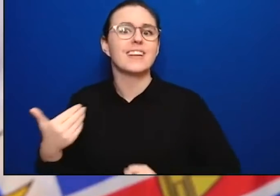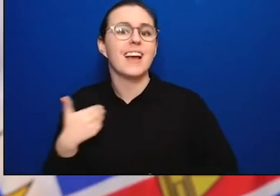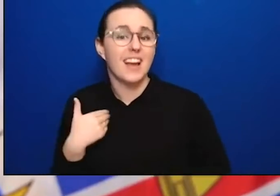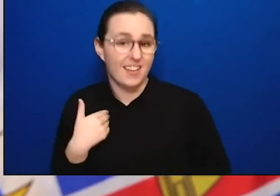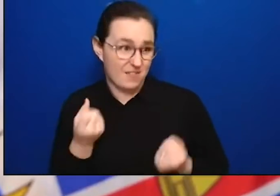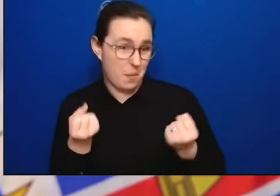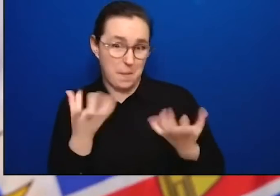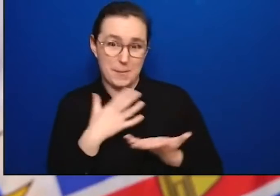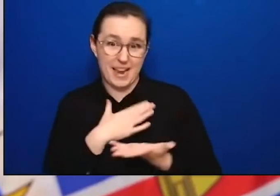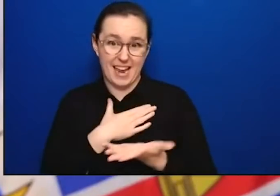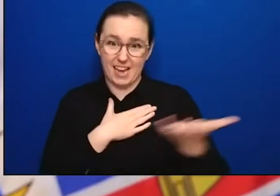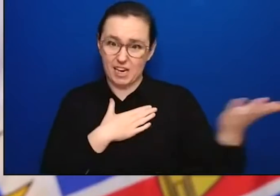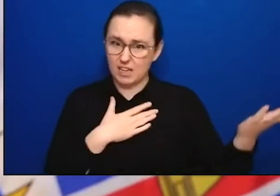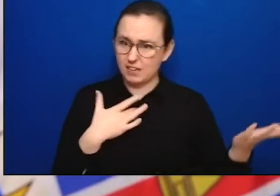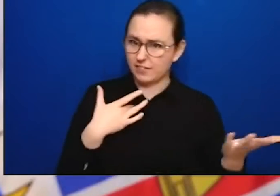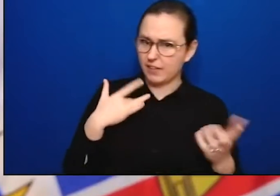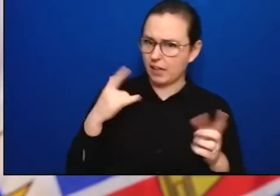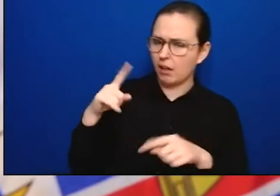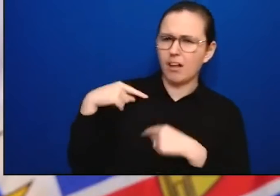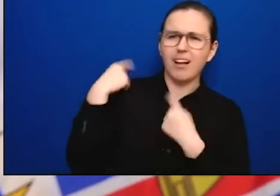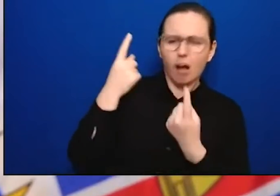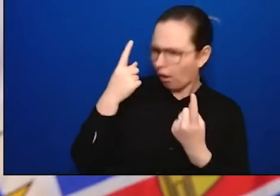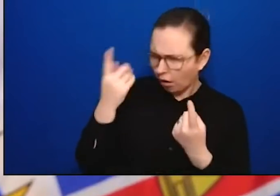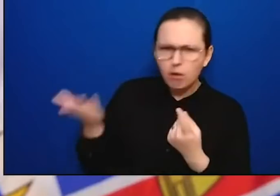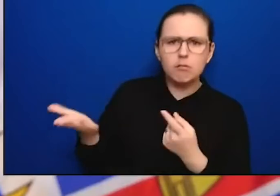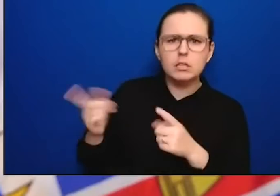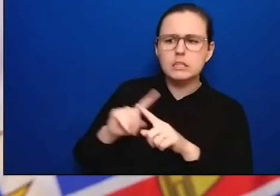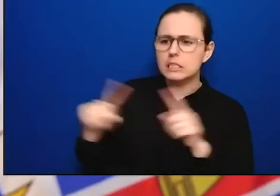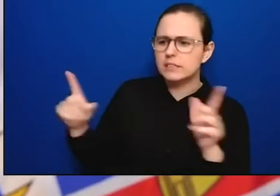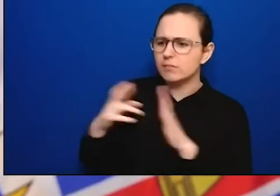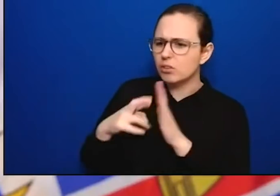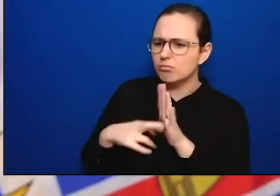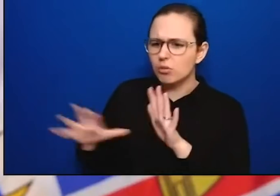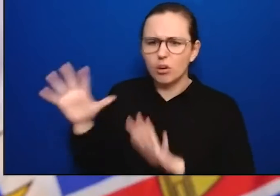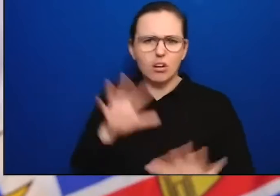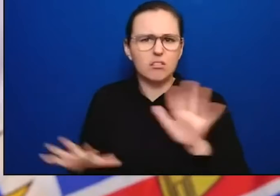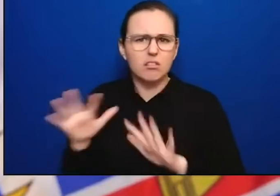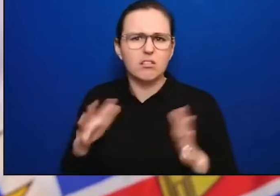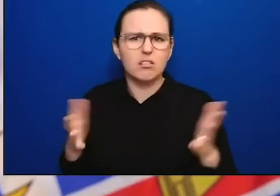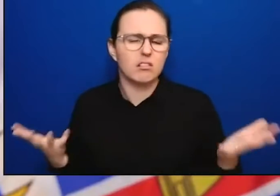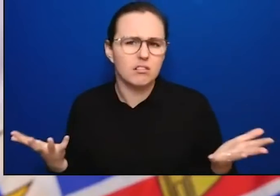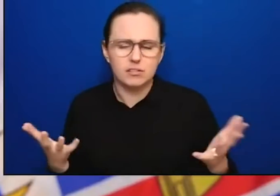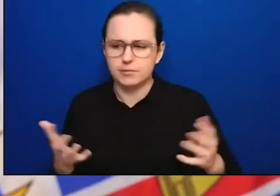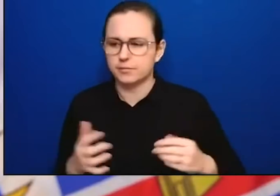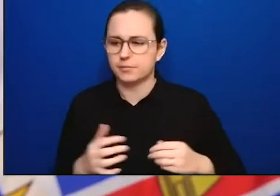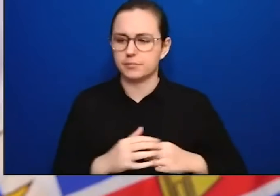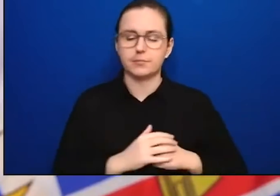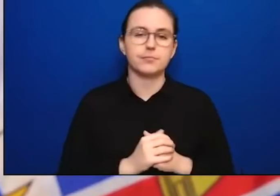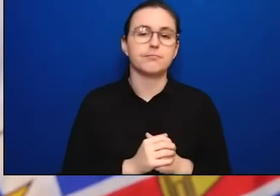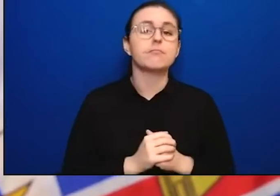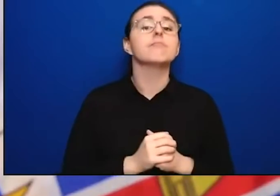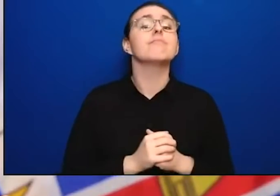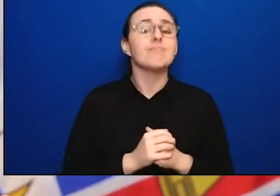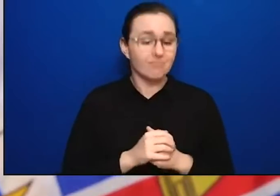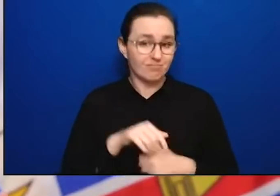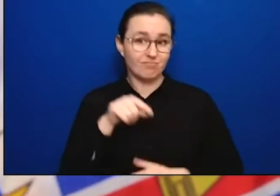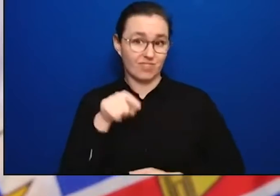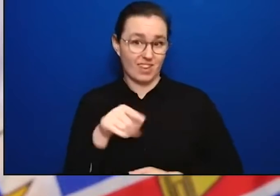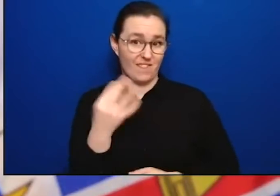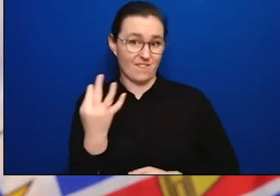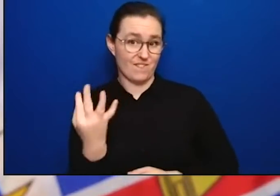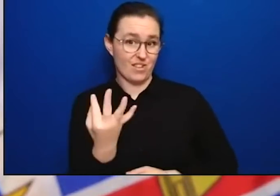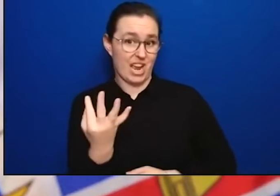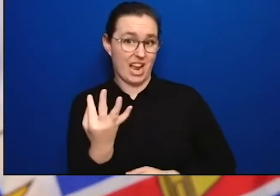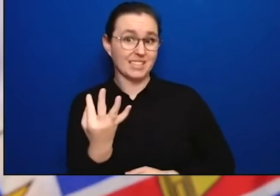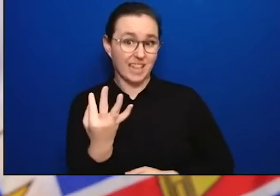in briefings before, but it challenges us when these things are different and new. As we shared last week, and thinking at the heat